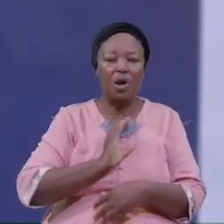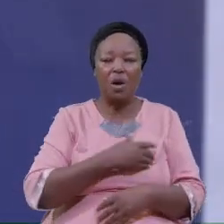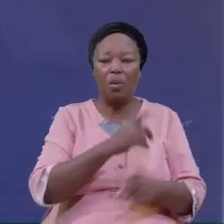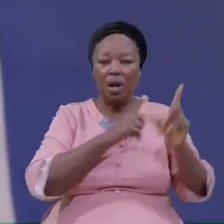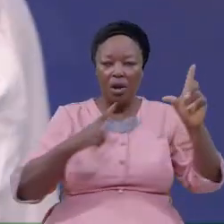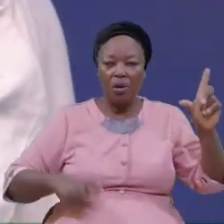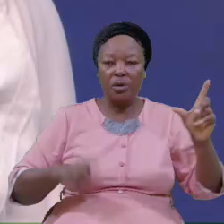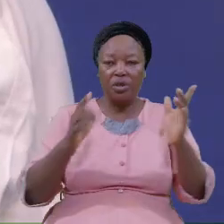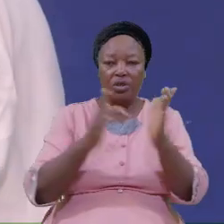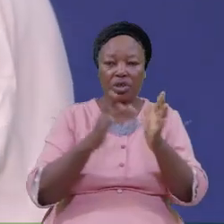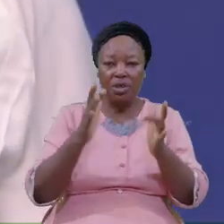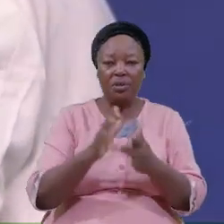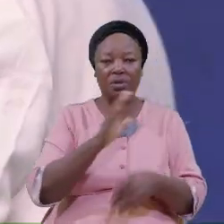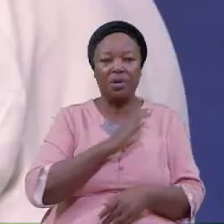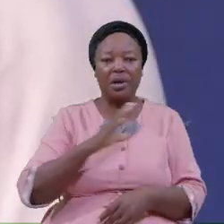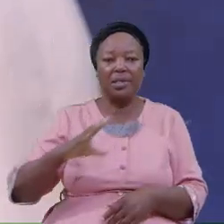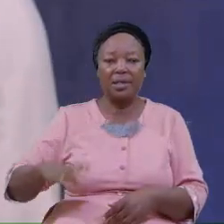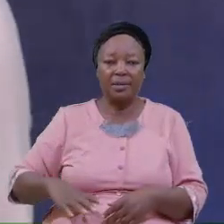Jesus Christ.